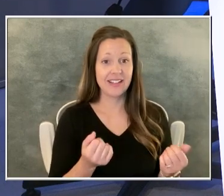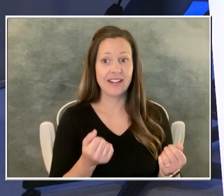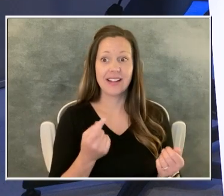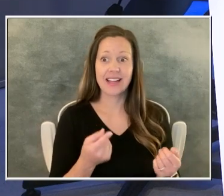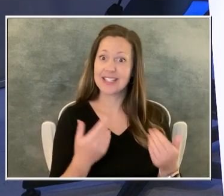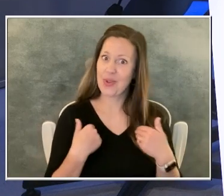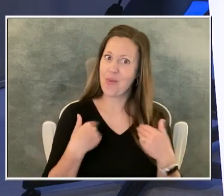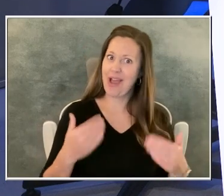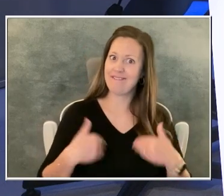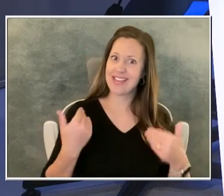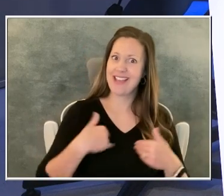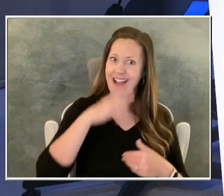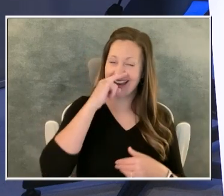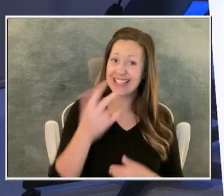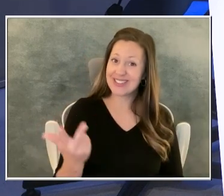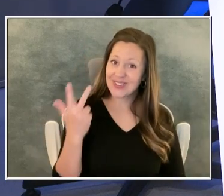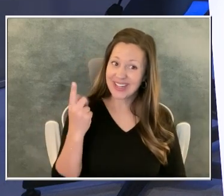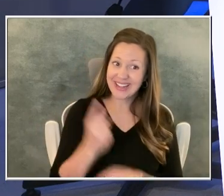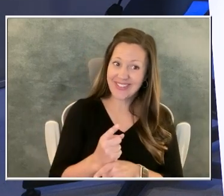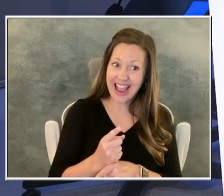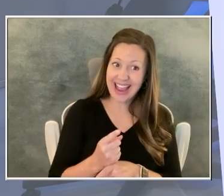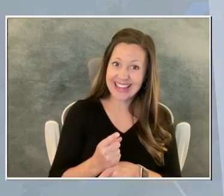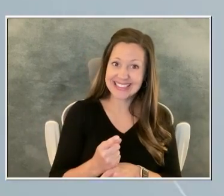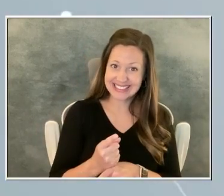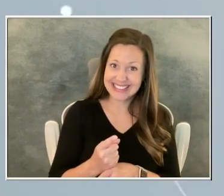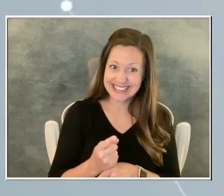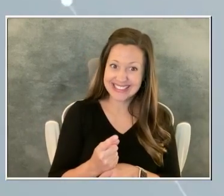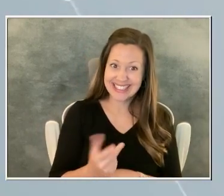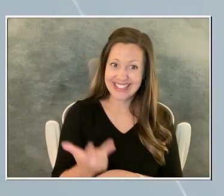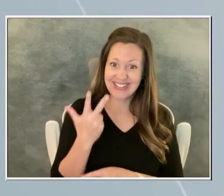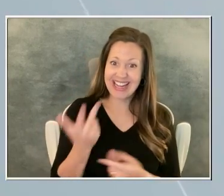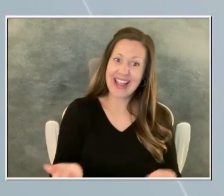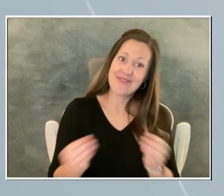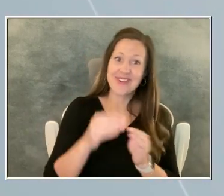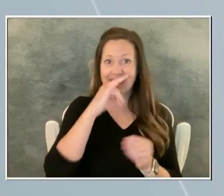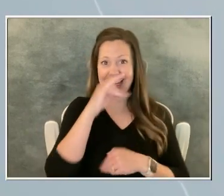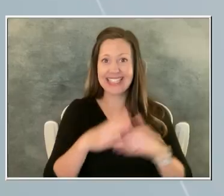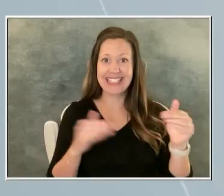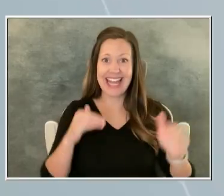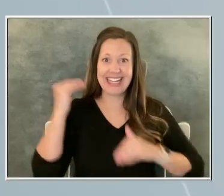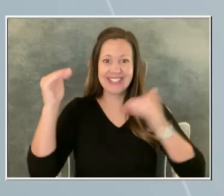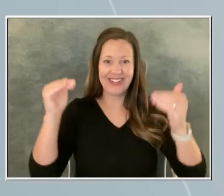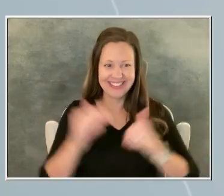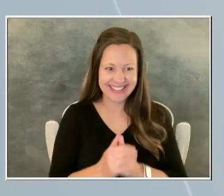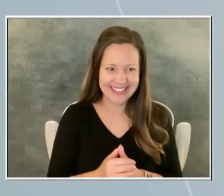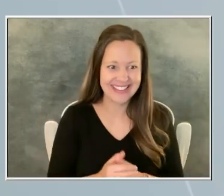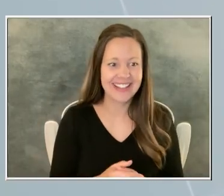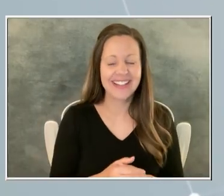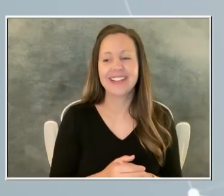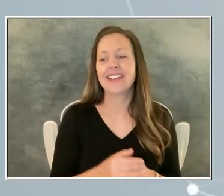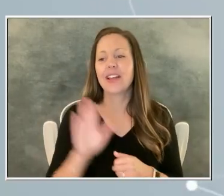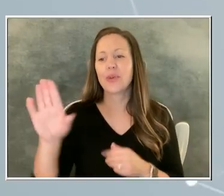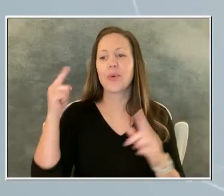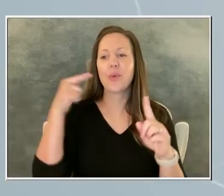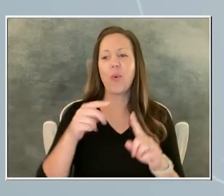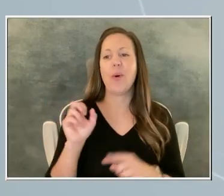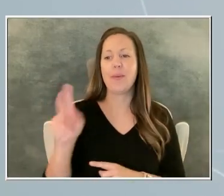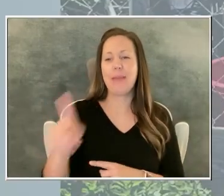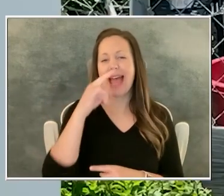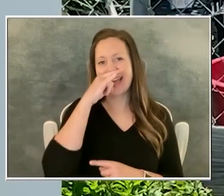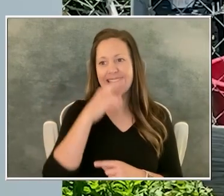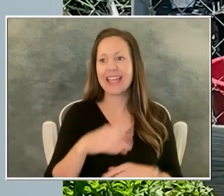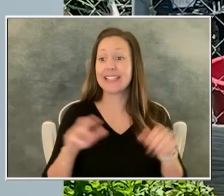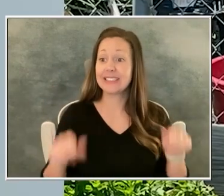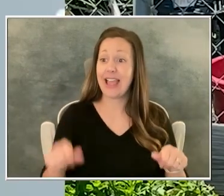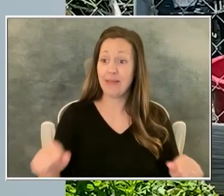got 3 little ones at home, outnumbered at home. Absolutely. And that was your goal, is to get back to the kids. Able to keep up with them